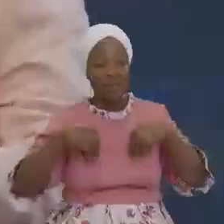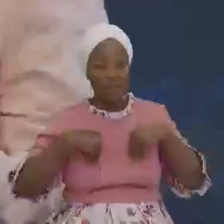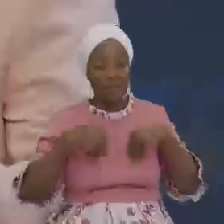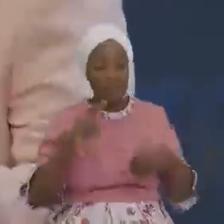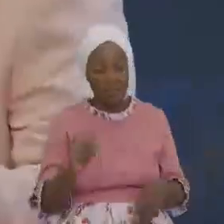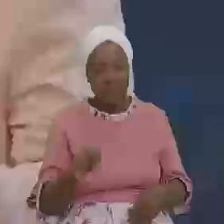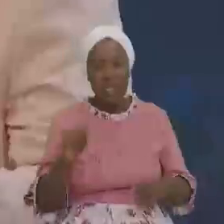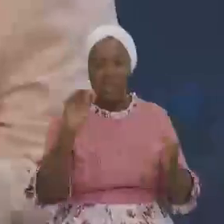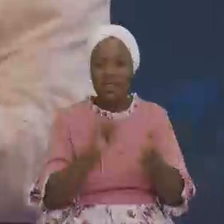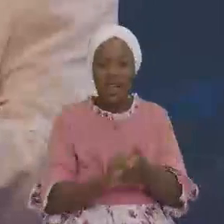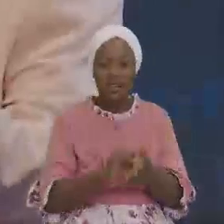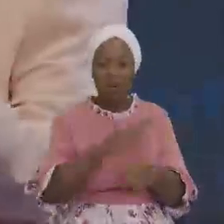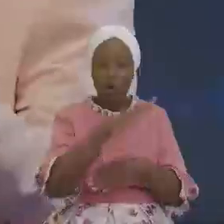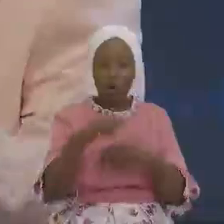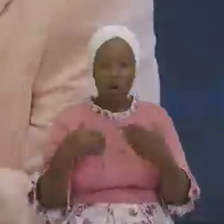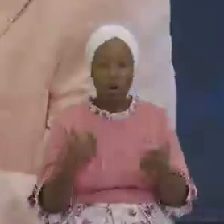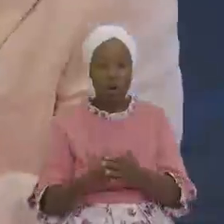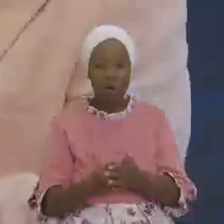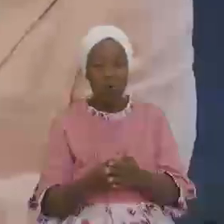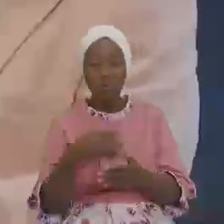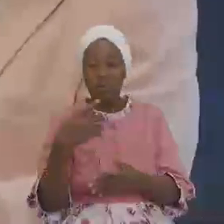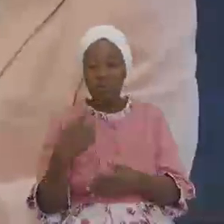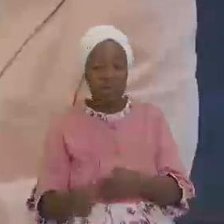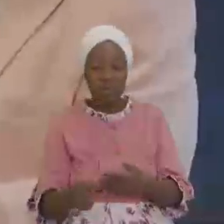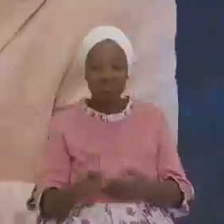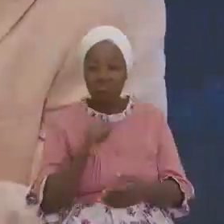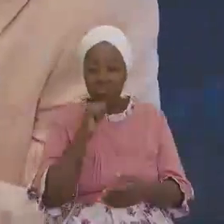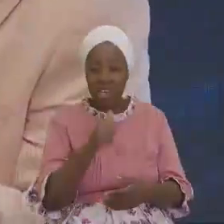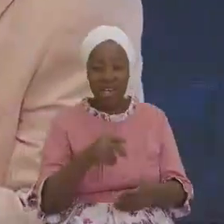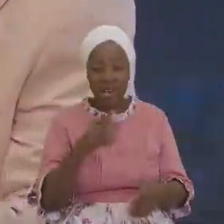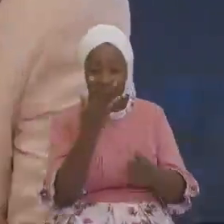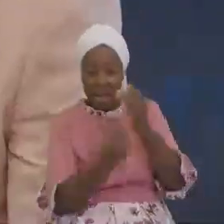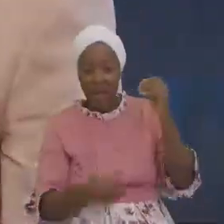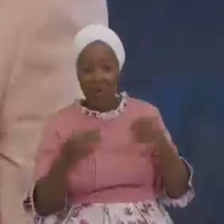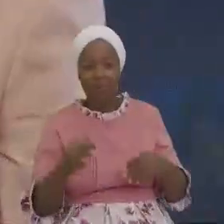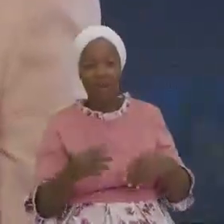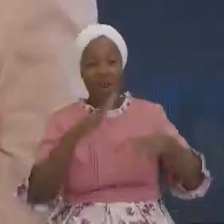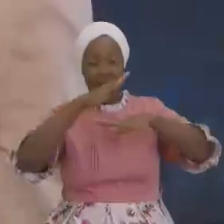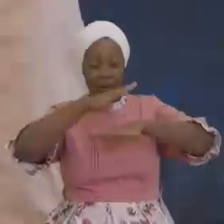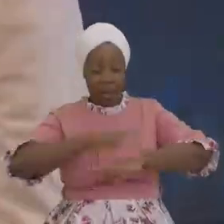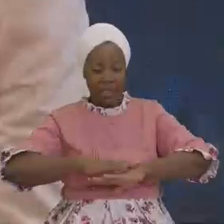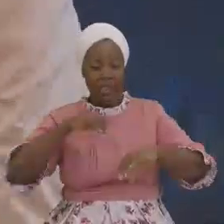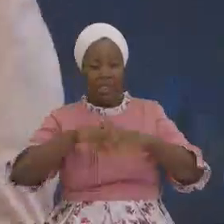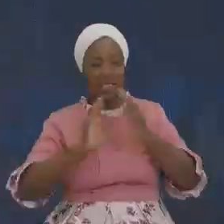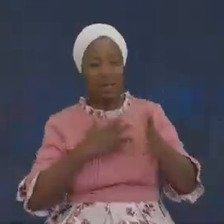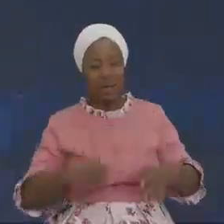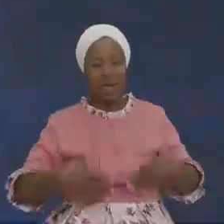that all the restlessness in our lives, He will take